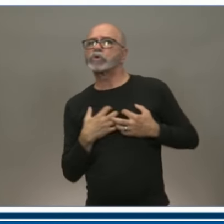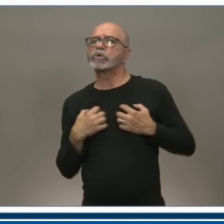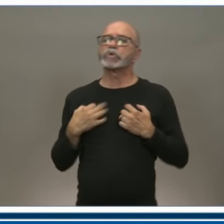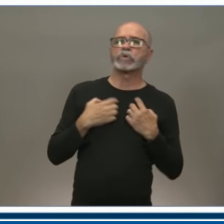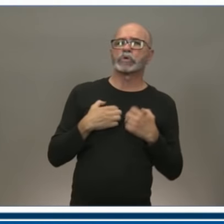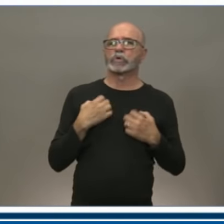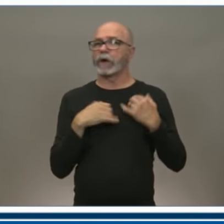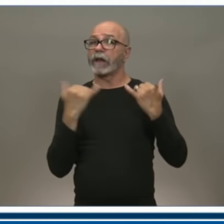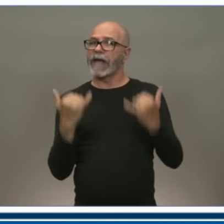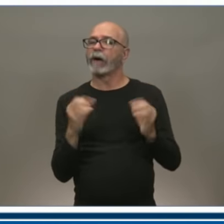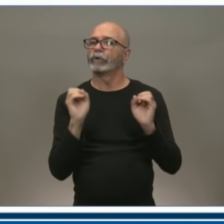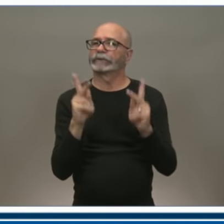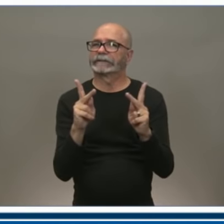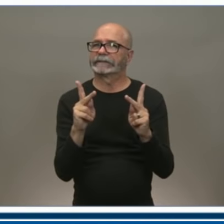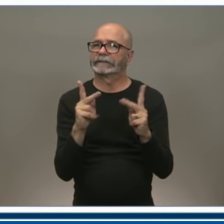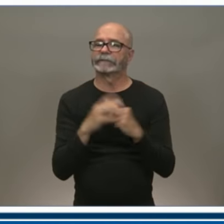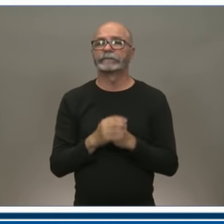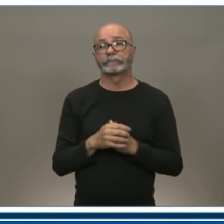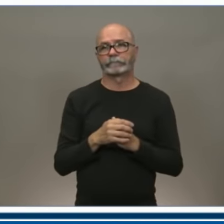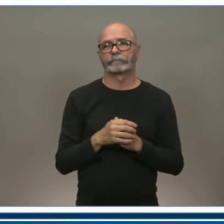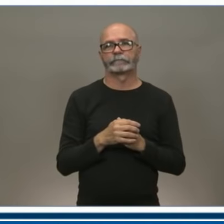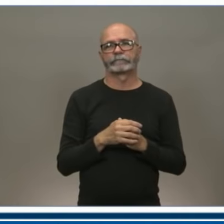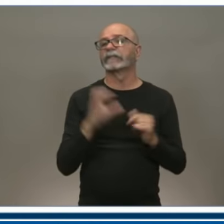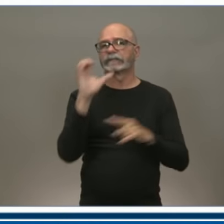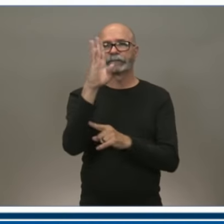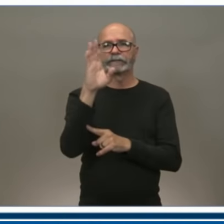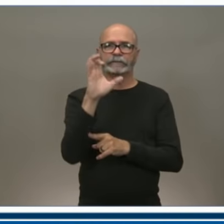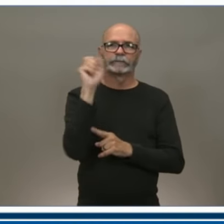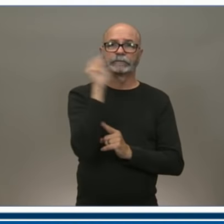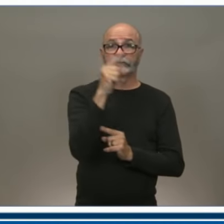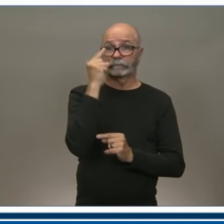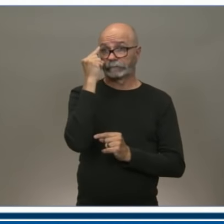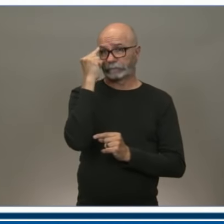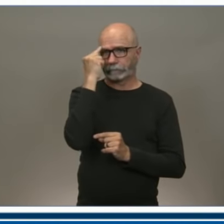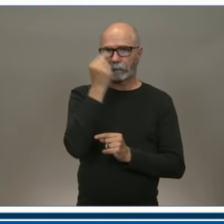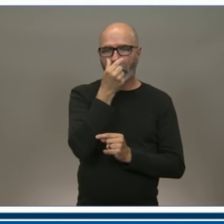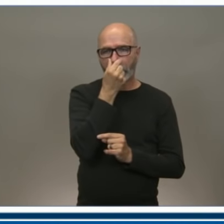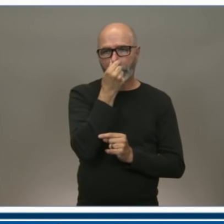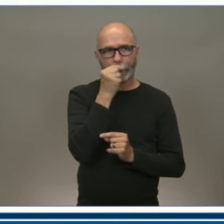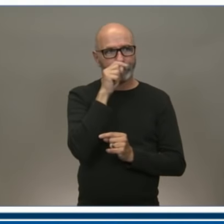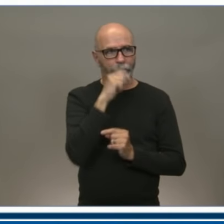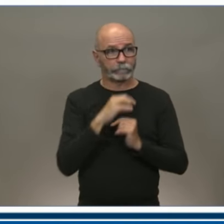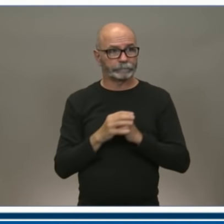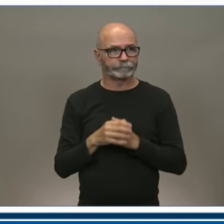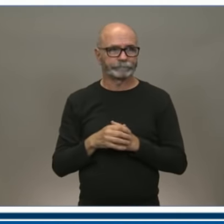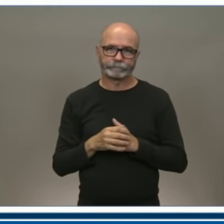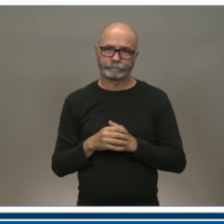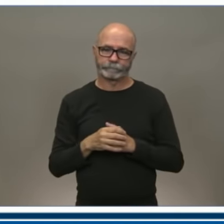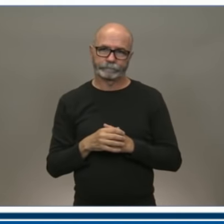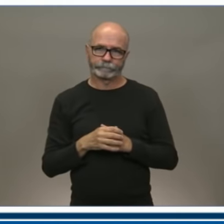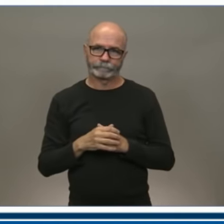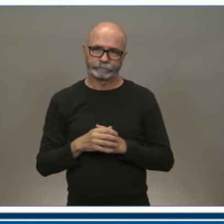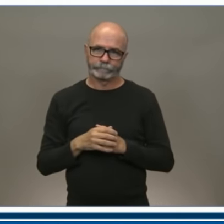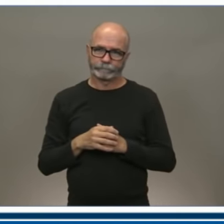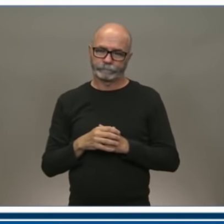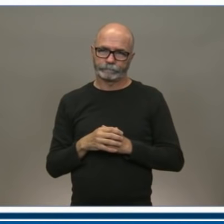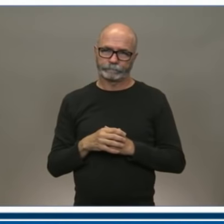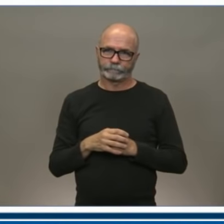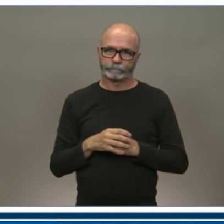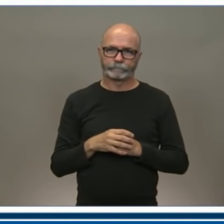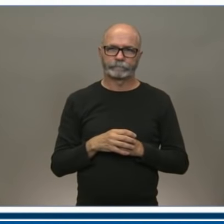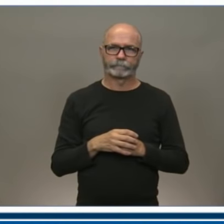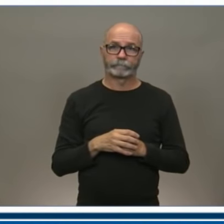Mike Gorman with CBC. Dr. Strang, you're talking about the importance of limiting contacts, particularly over the next 6 to 8 weeks. And of course, the